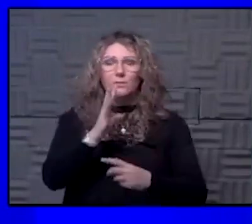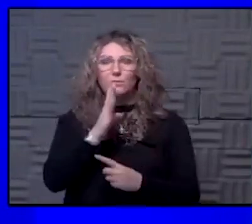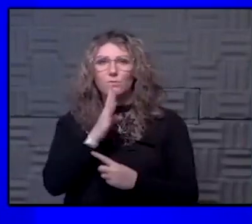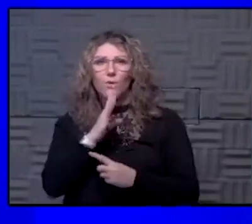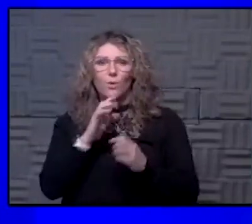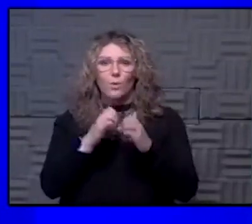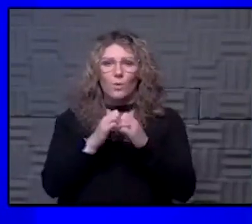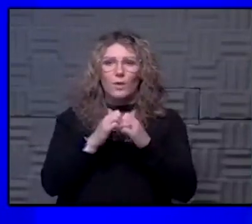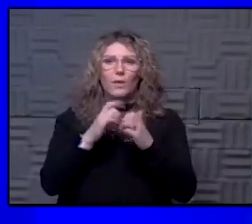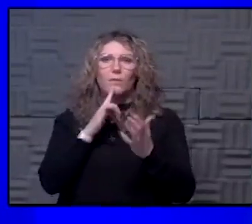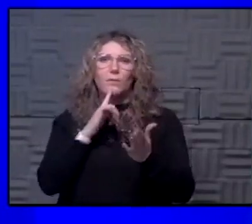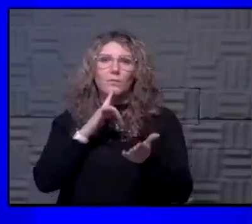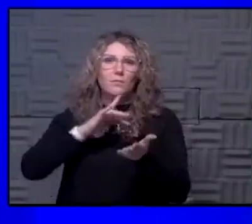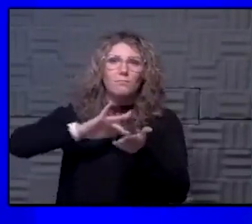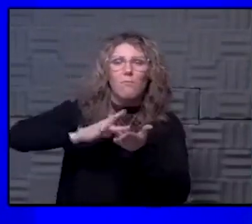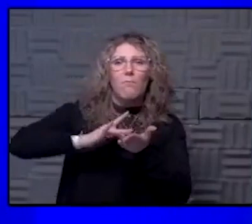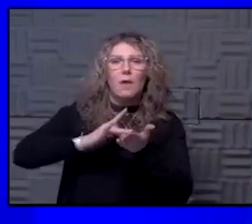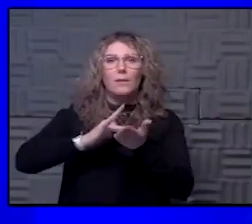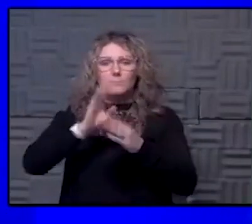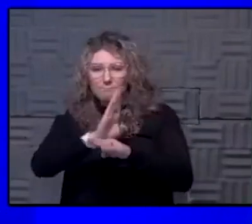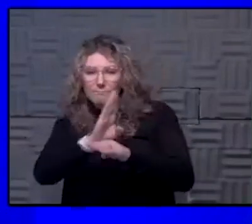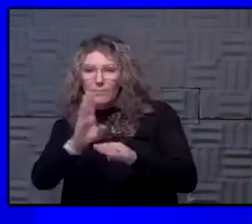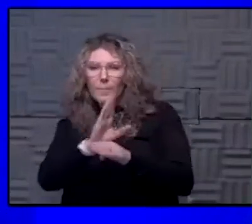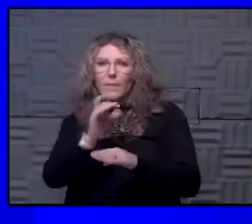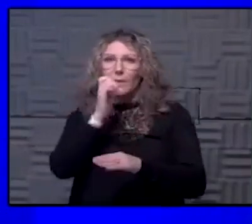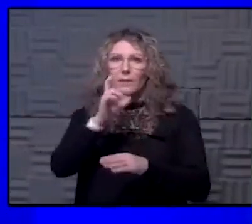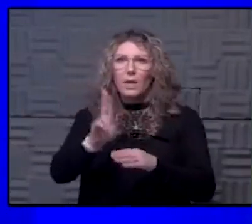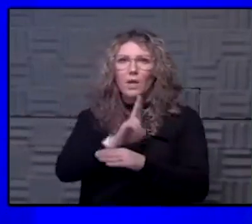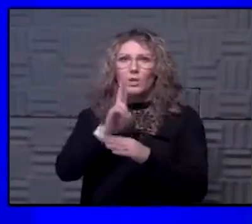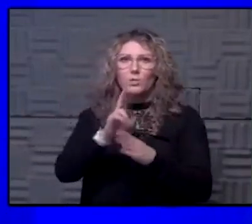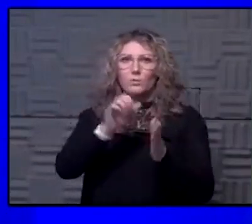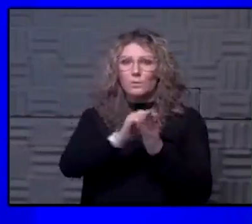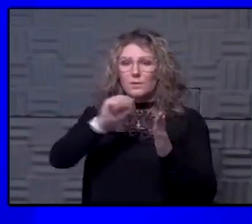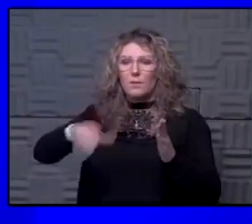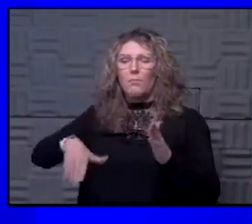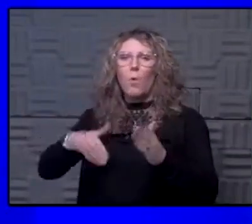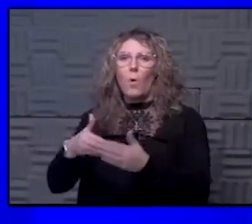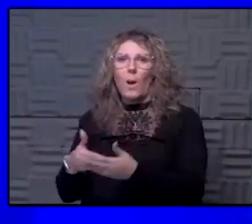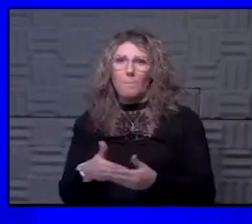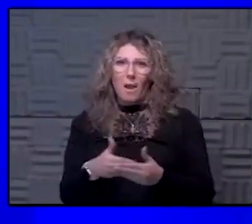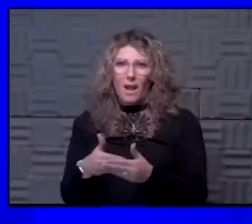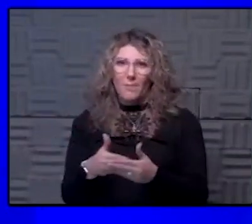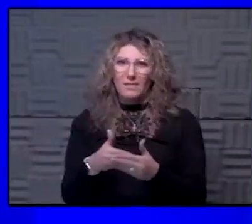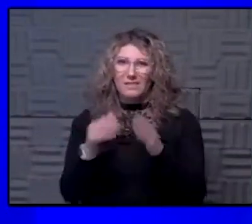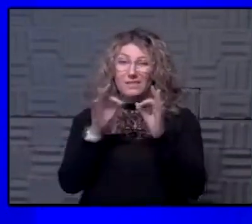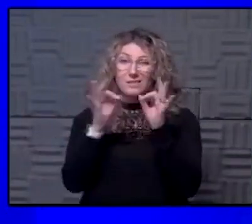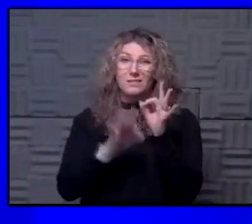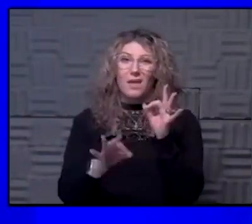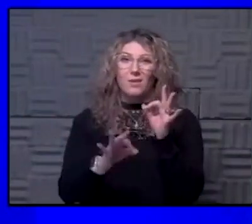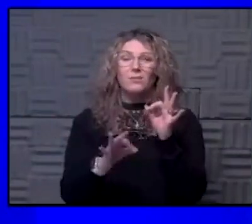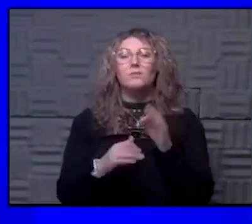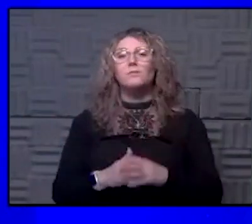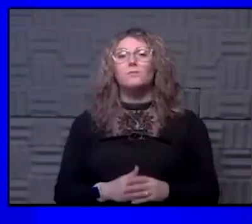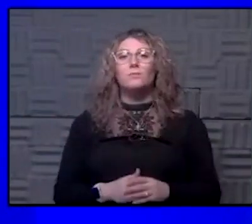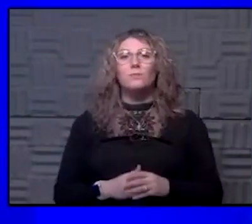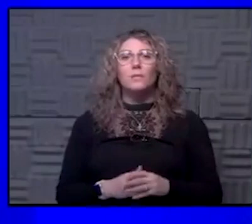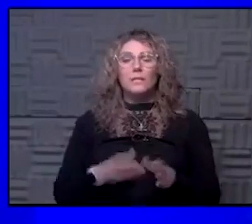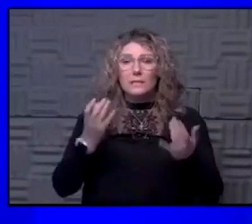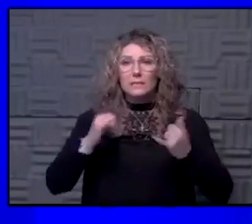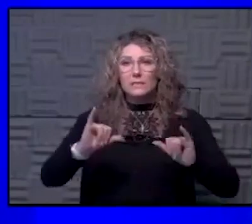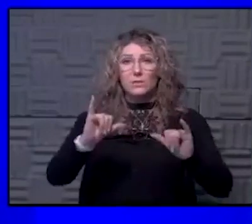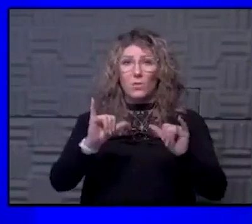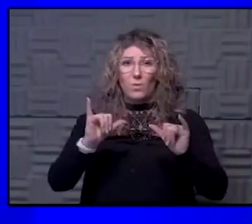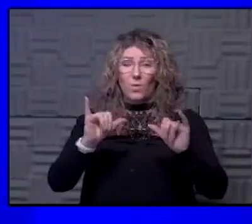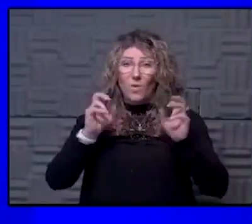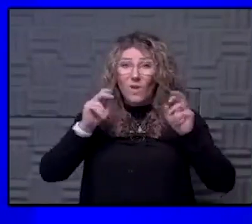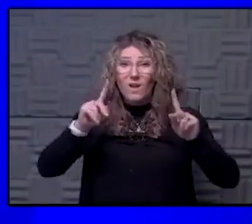with drug companies and vaccine companies to not use aborted fetal cells. So it is still okay